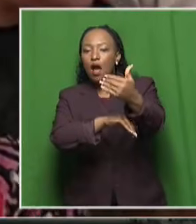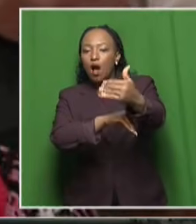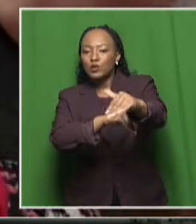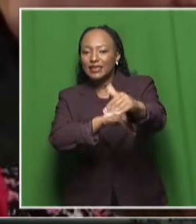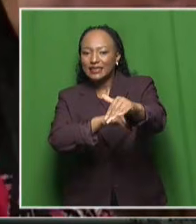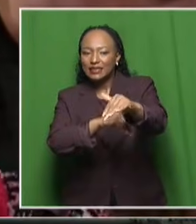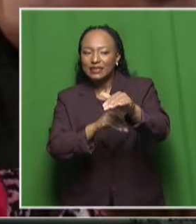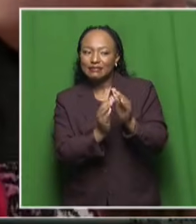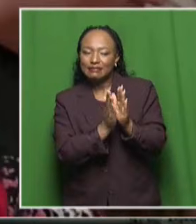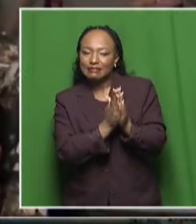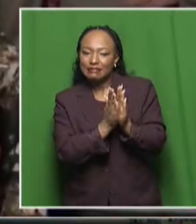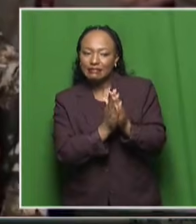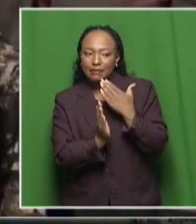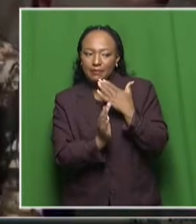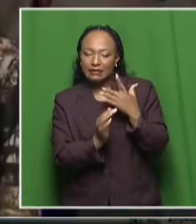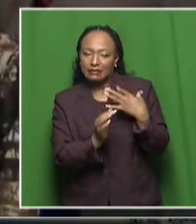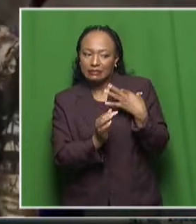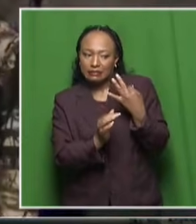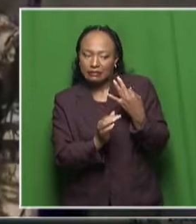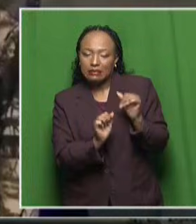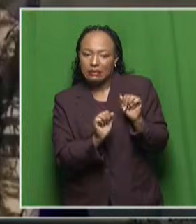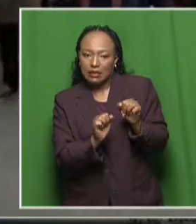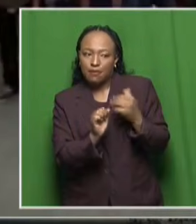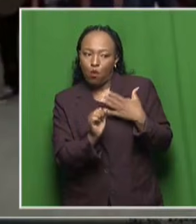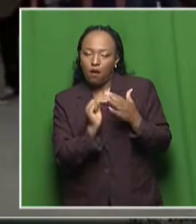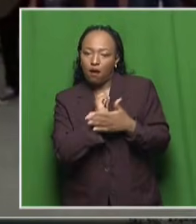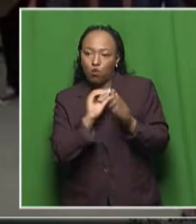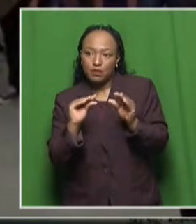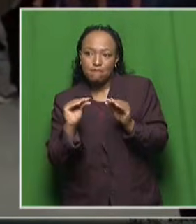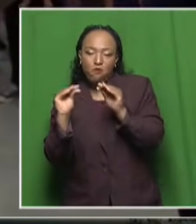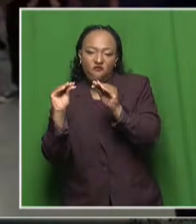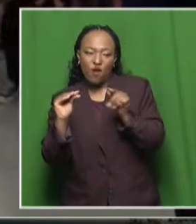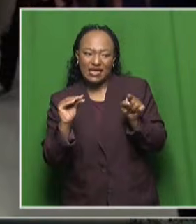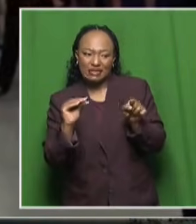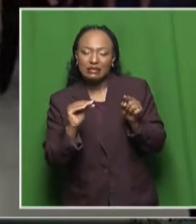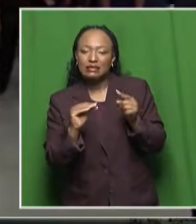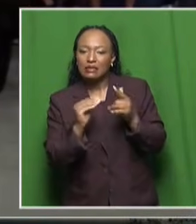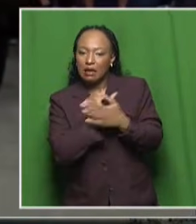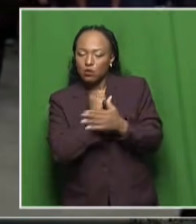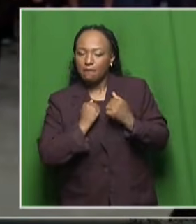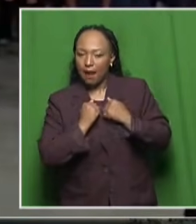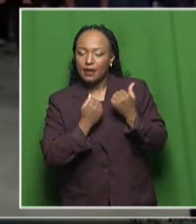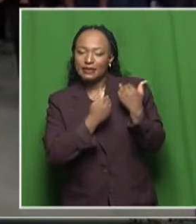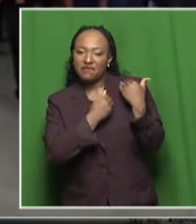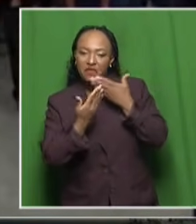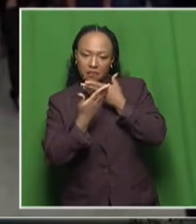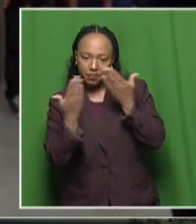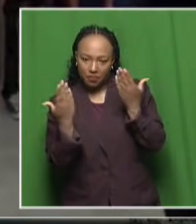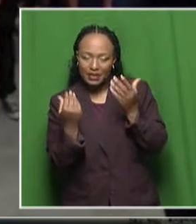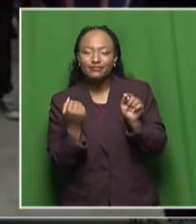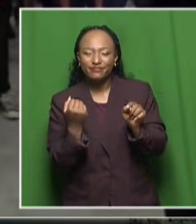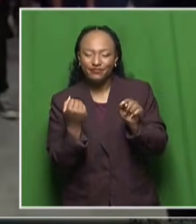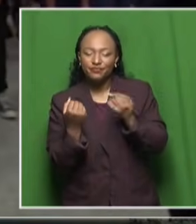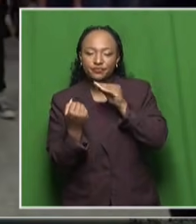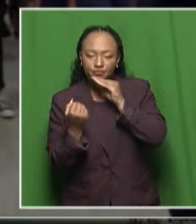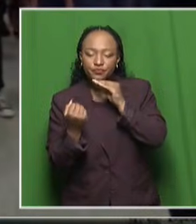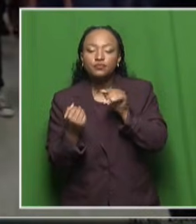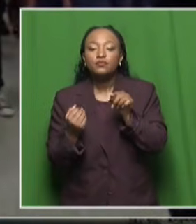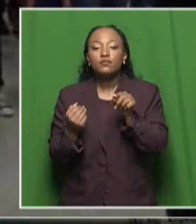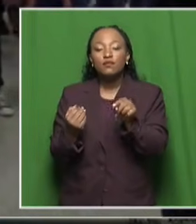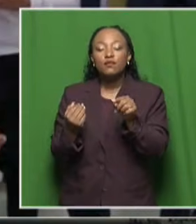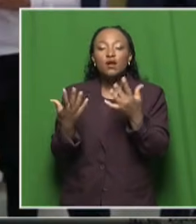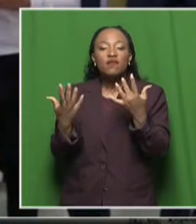Then there's a responsibility in terms of the countries where they are coming from to repatriate any asset they may have left